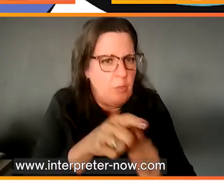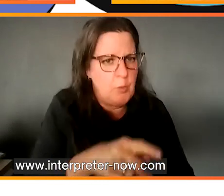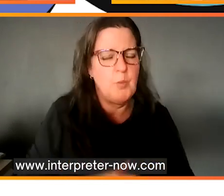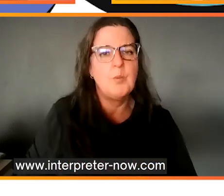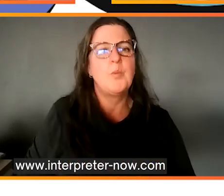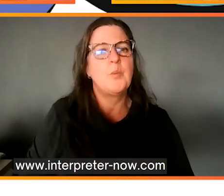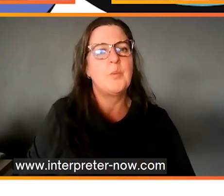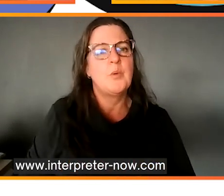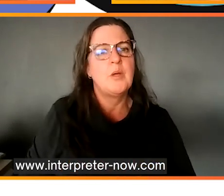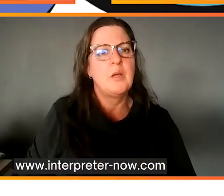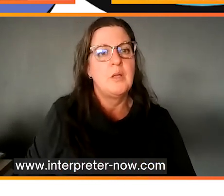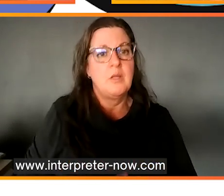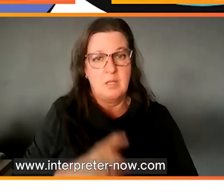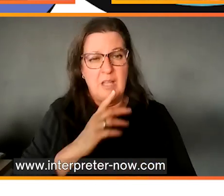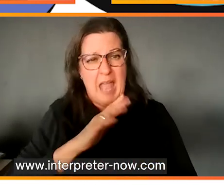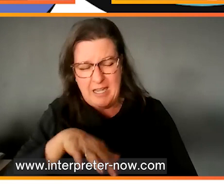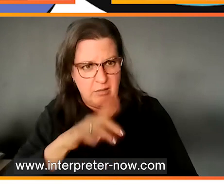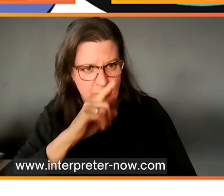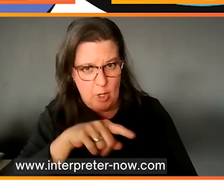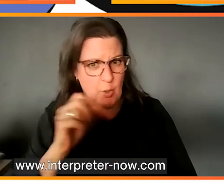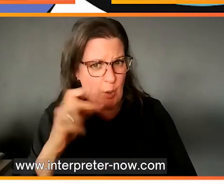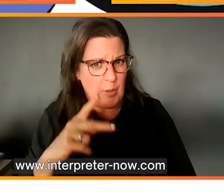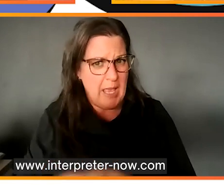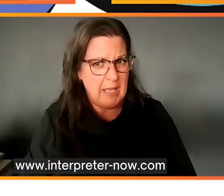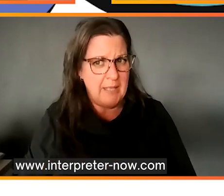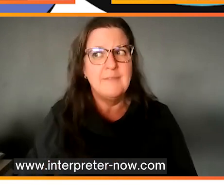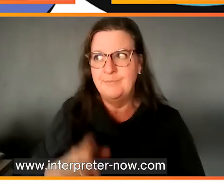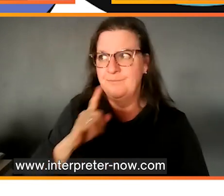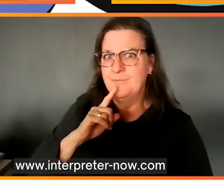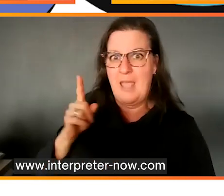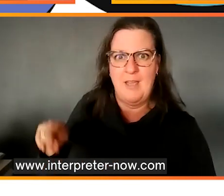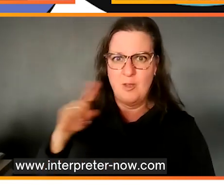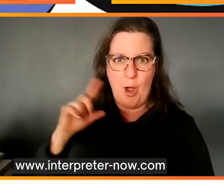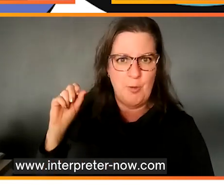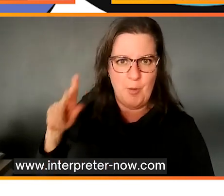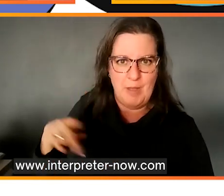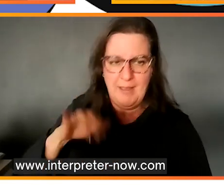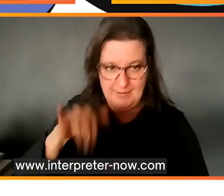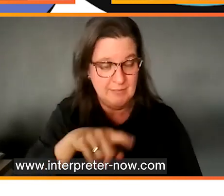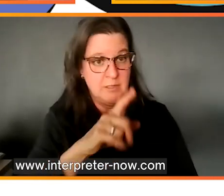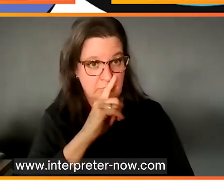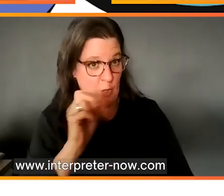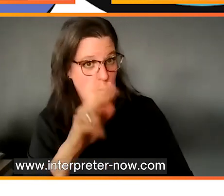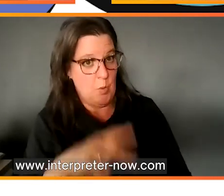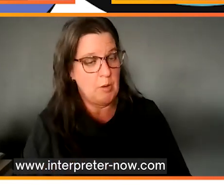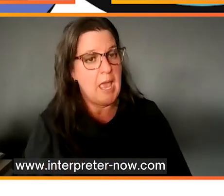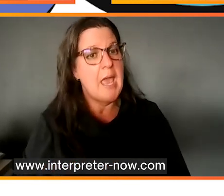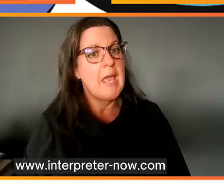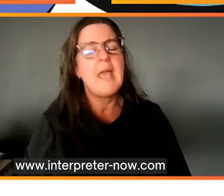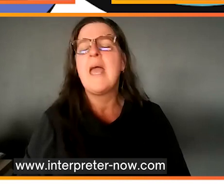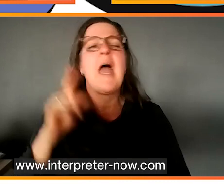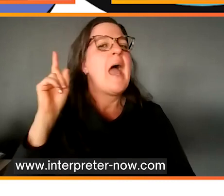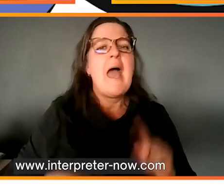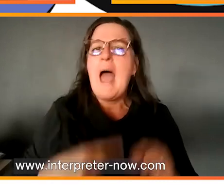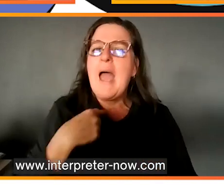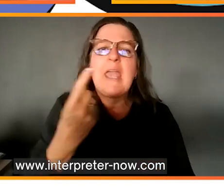And are you okay? Yeah. Are you okay? I can't even tell you what that would have meant. Yeah.